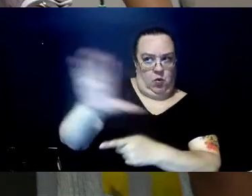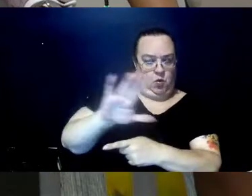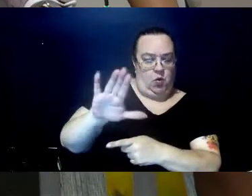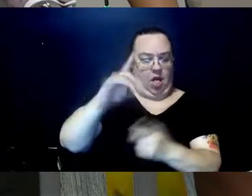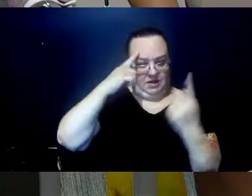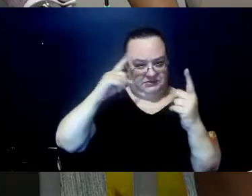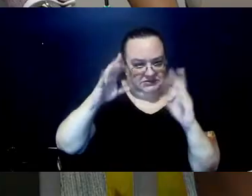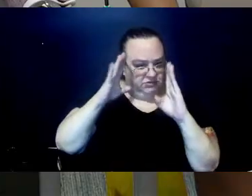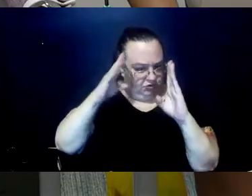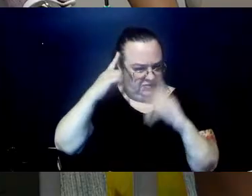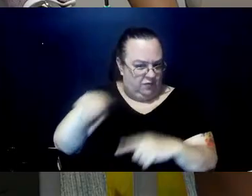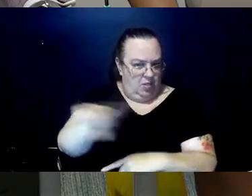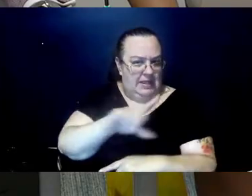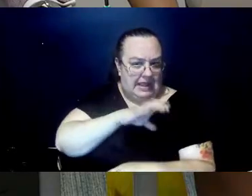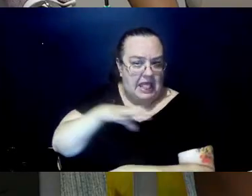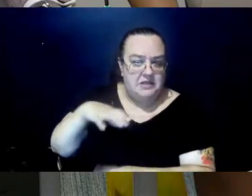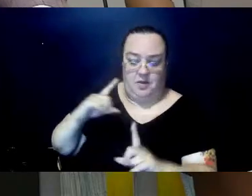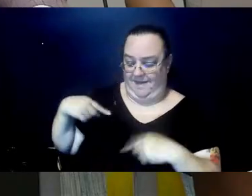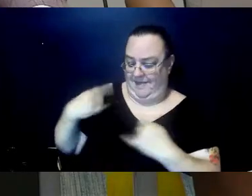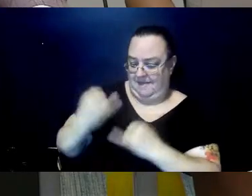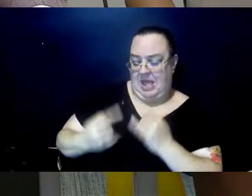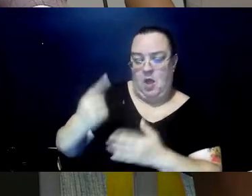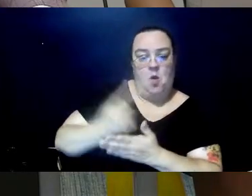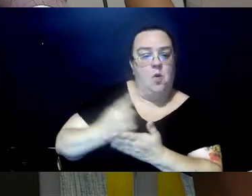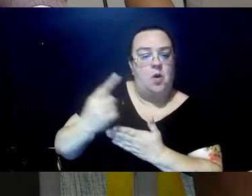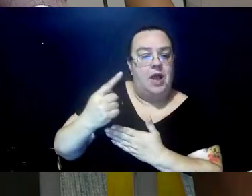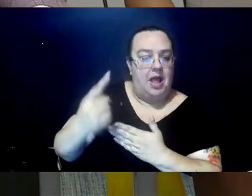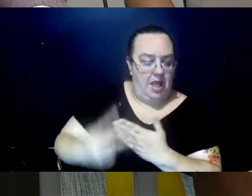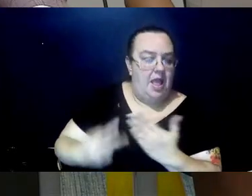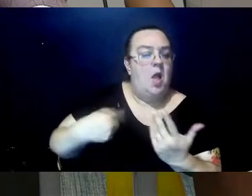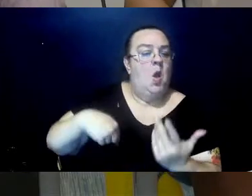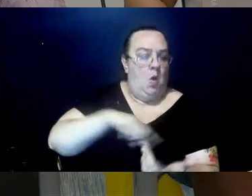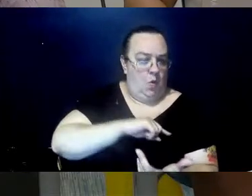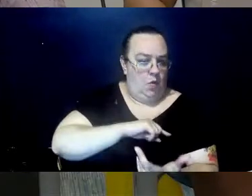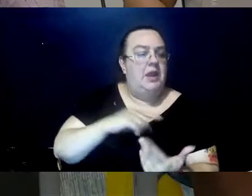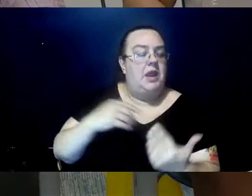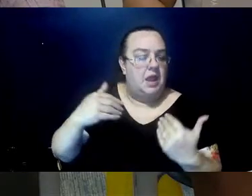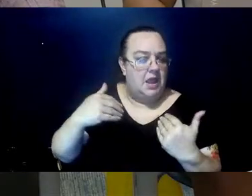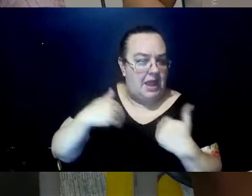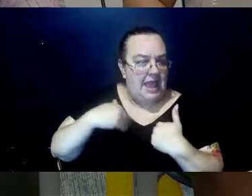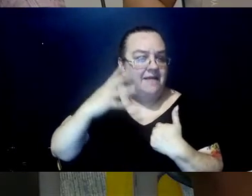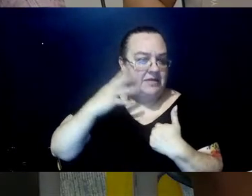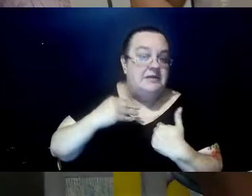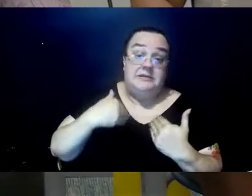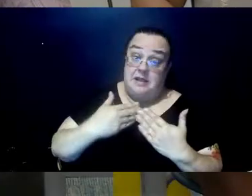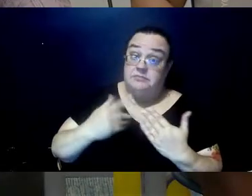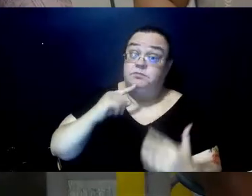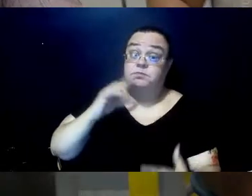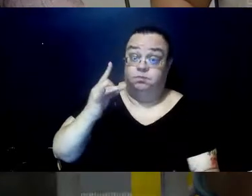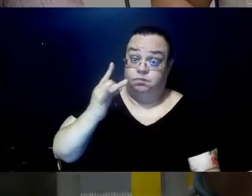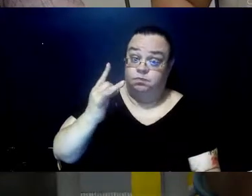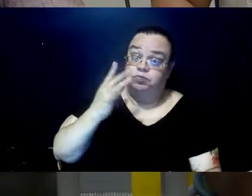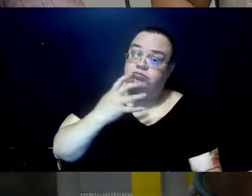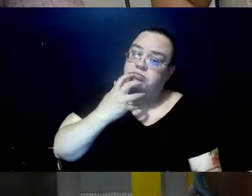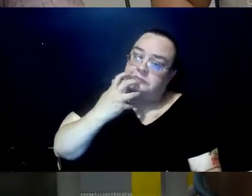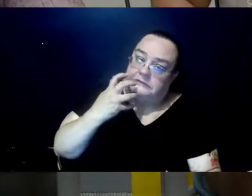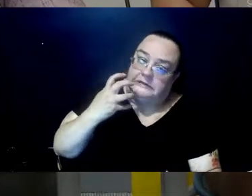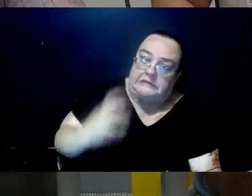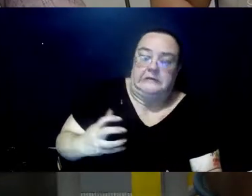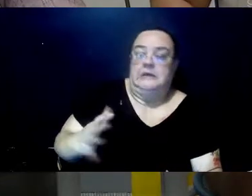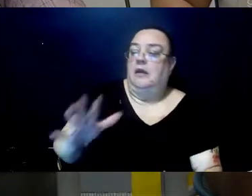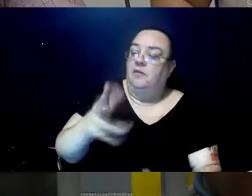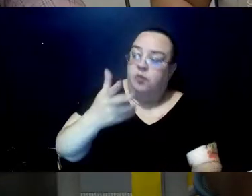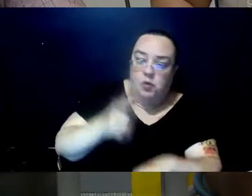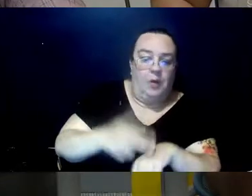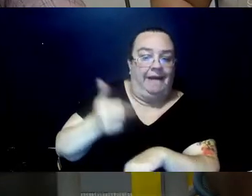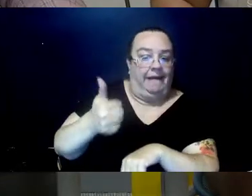Over the past week and a half, we experienced some extreme heat. And whenever we do that, of course, it puts